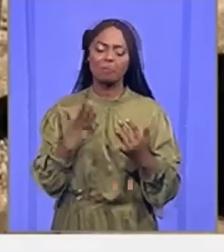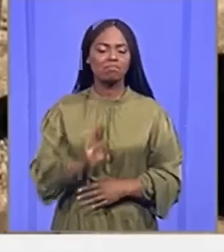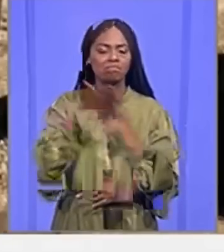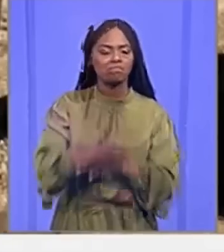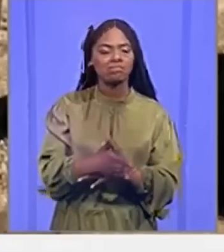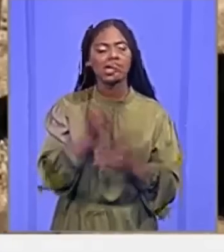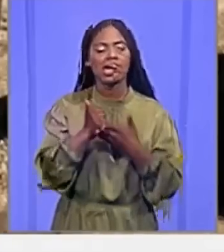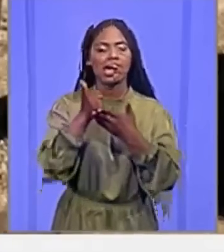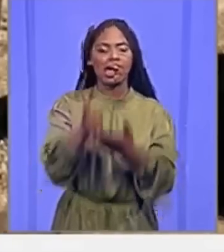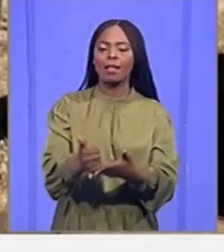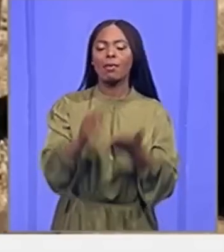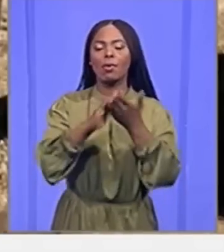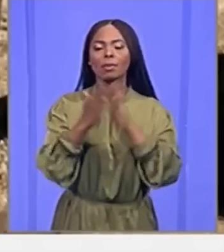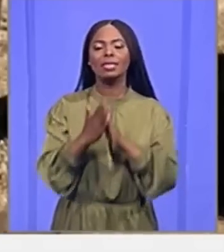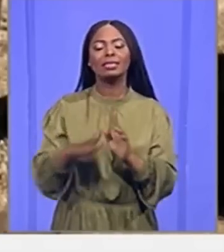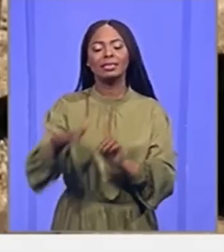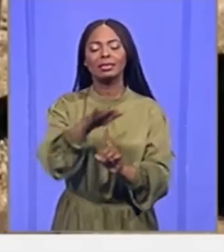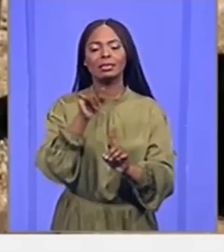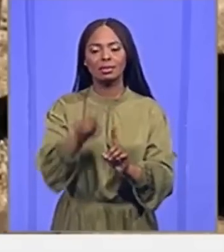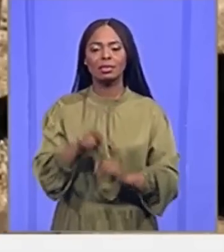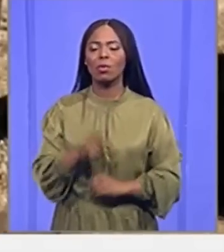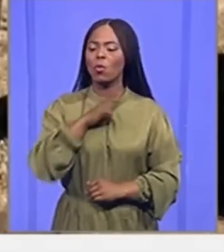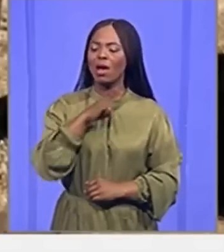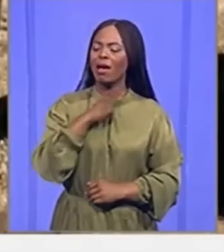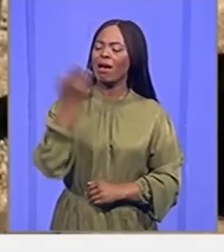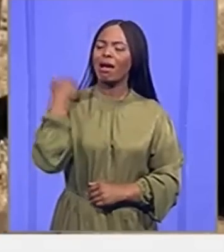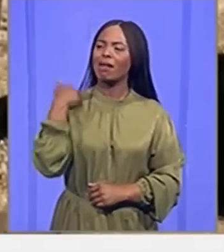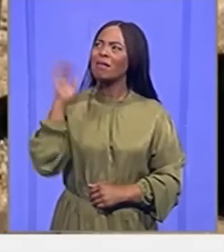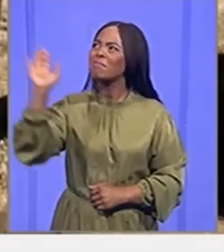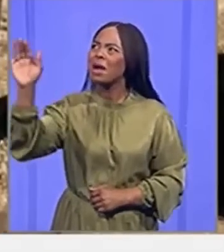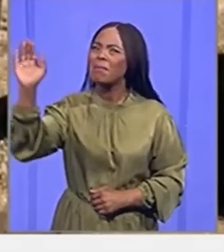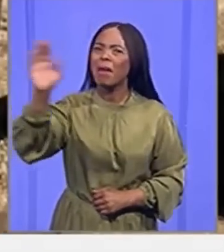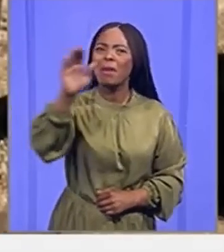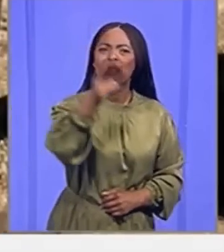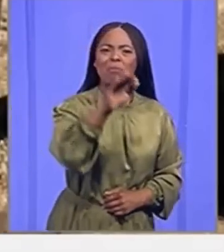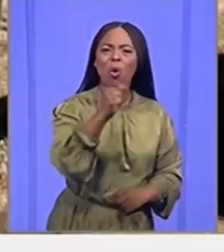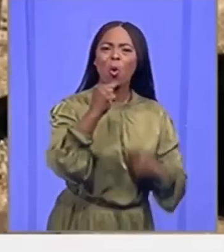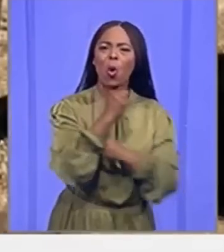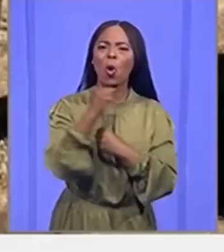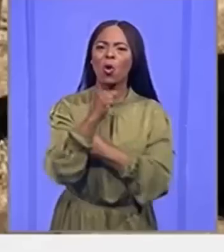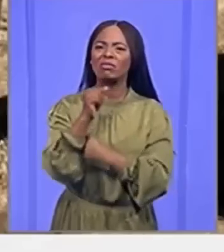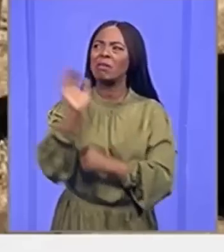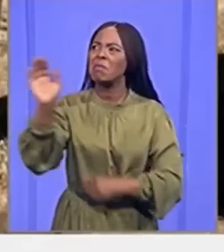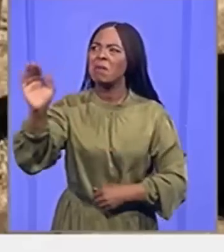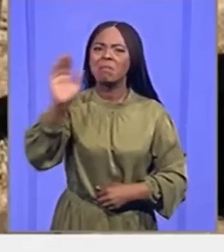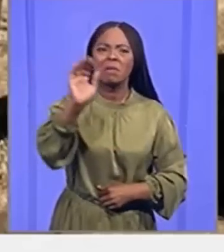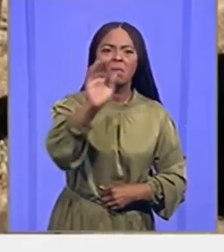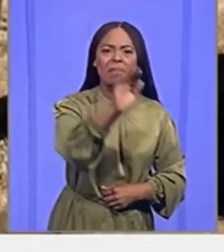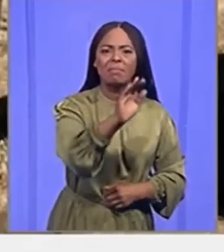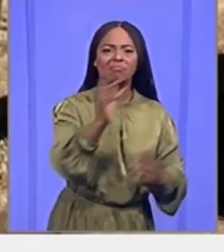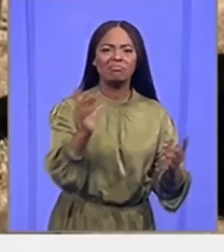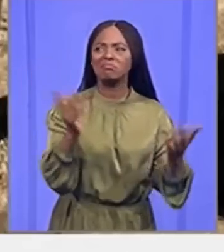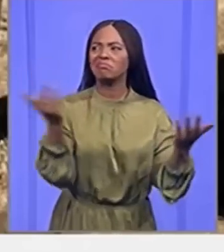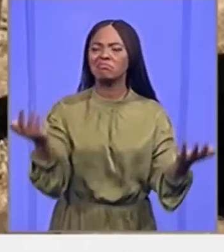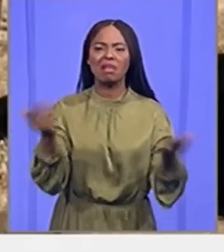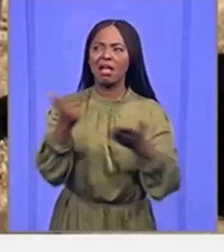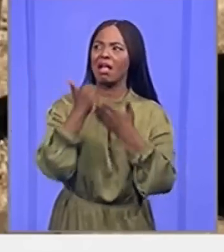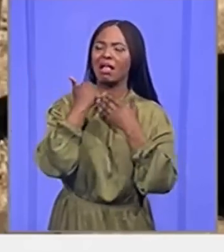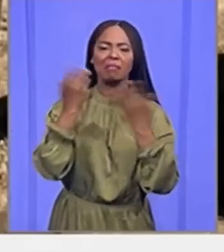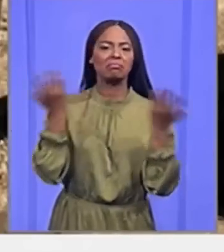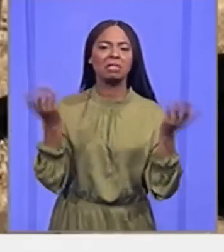ba mo Morago ka gore ke nako e telele thata ba tsama go di officing tsa matlo ba kopa thuso